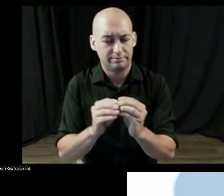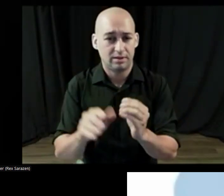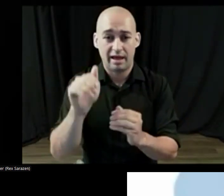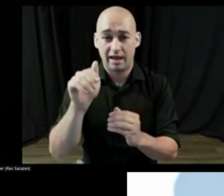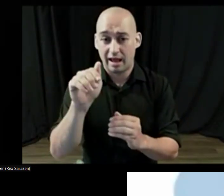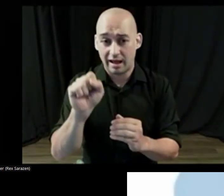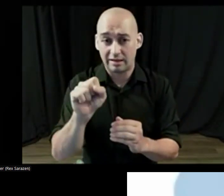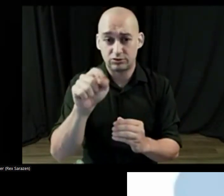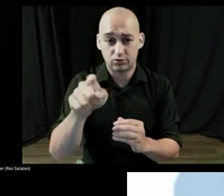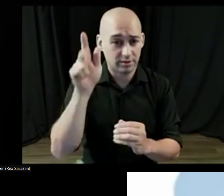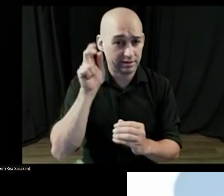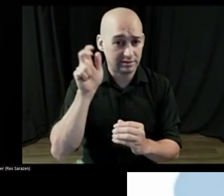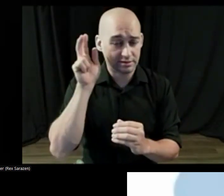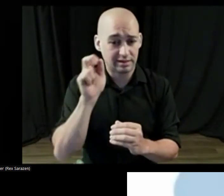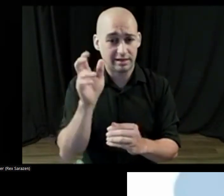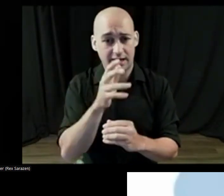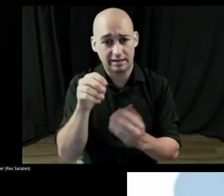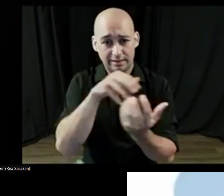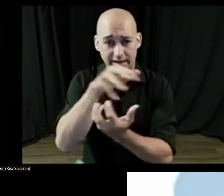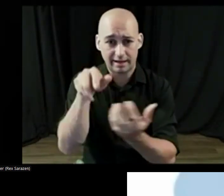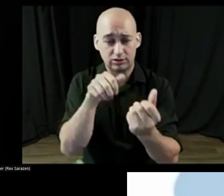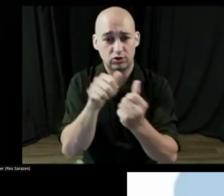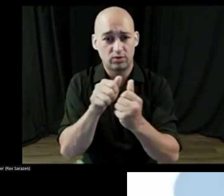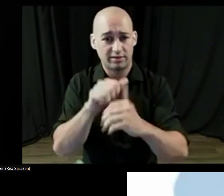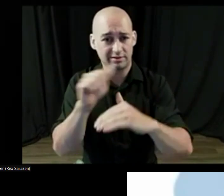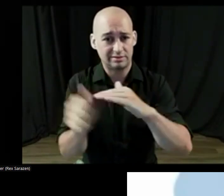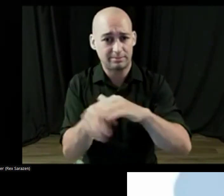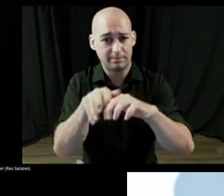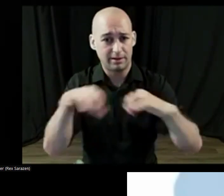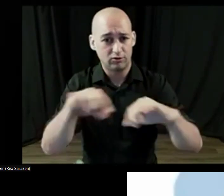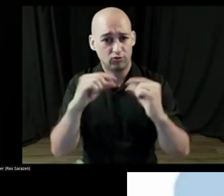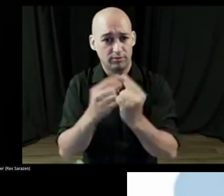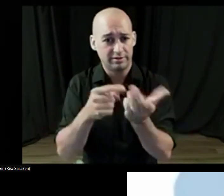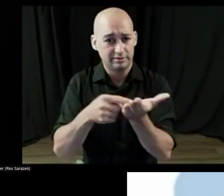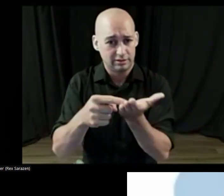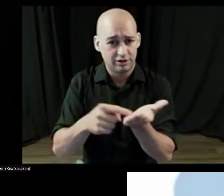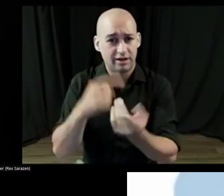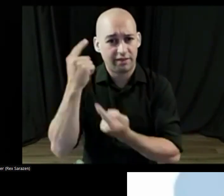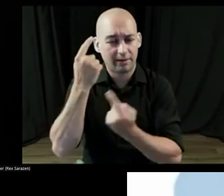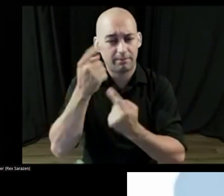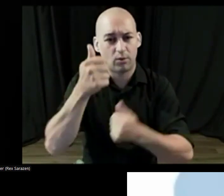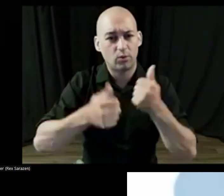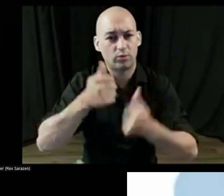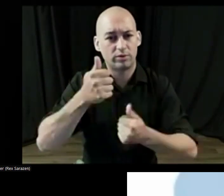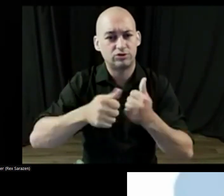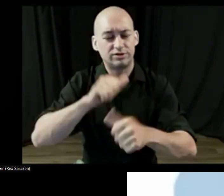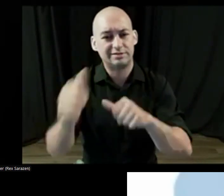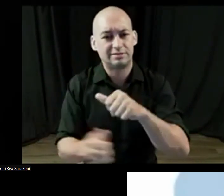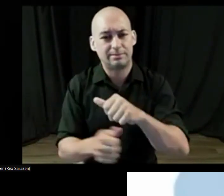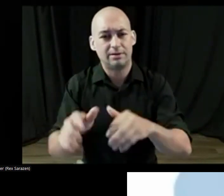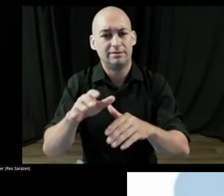engage in the subcommittee discussions this morning, please be thinking about which of the subcommittee's 2 or